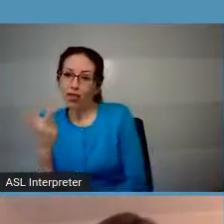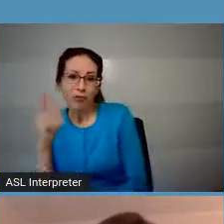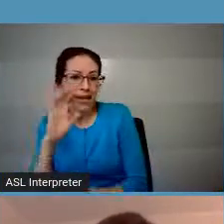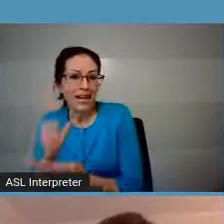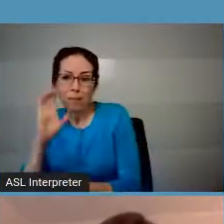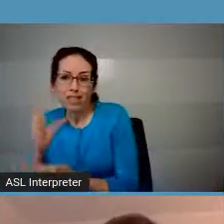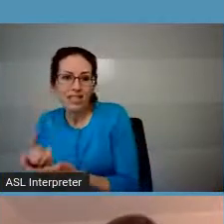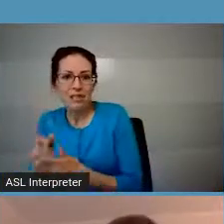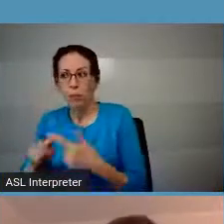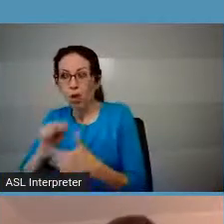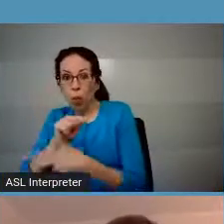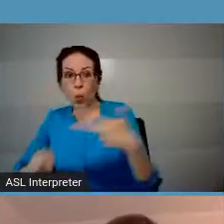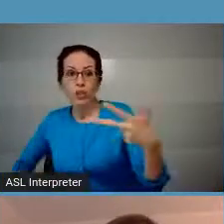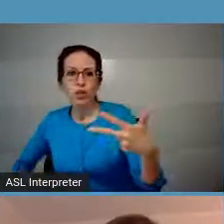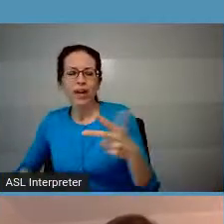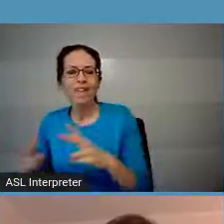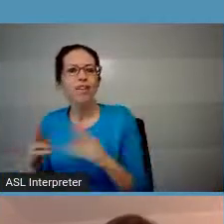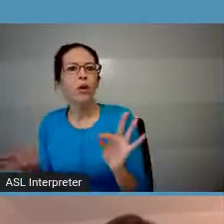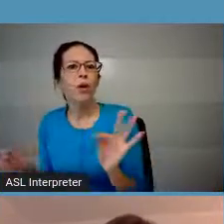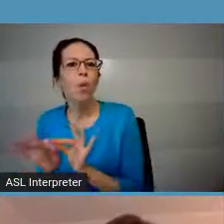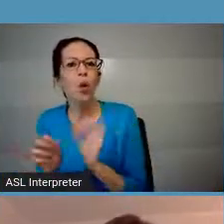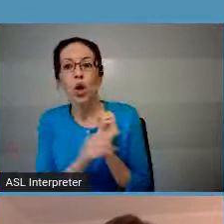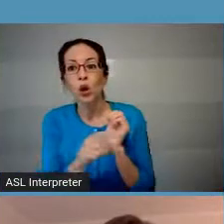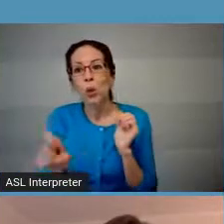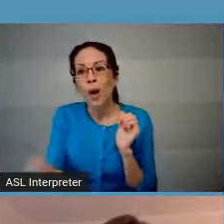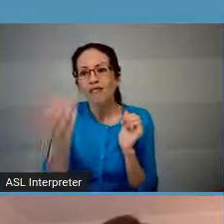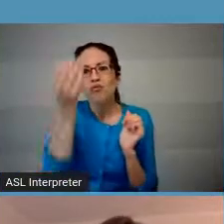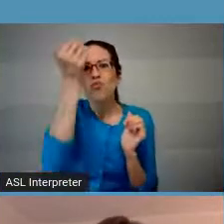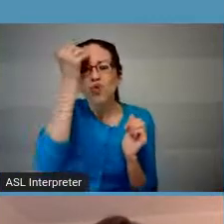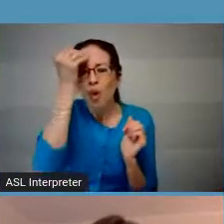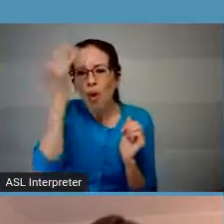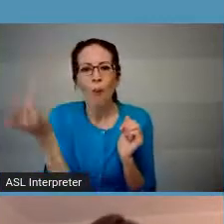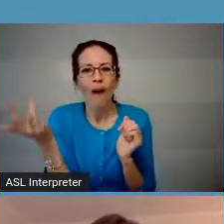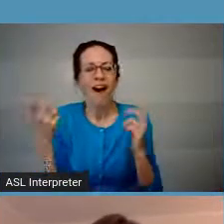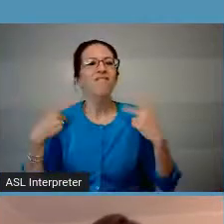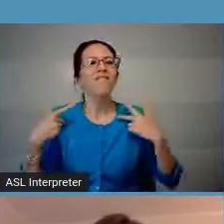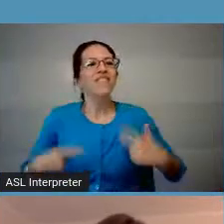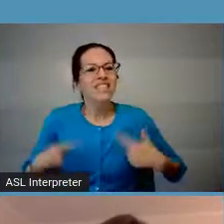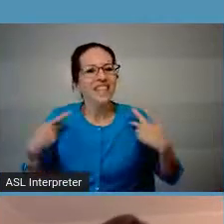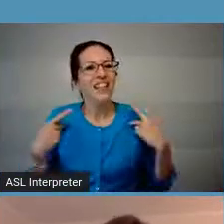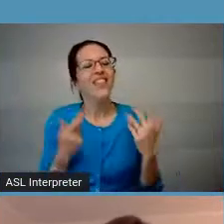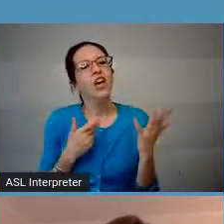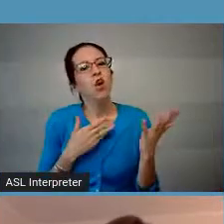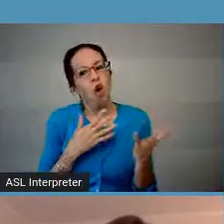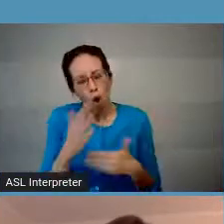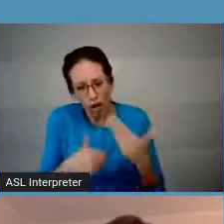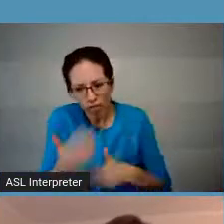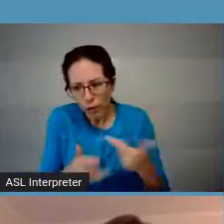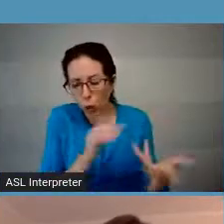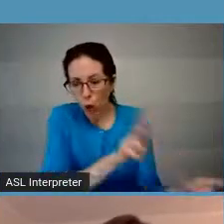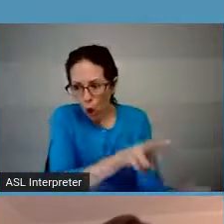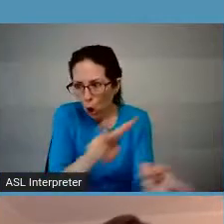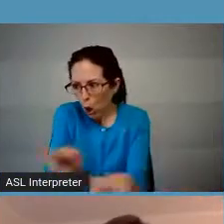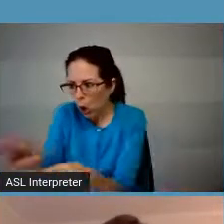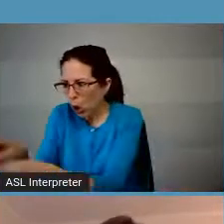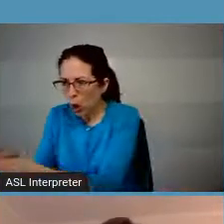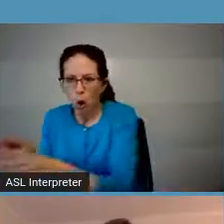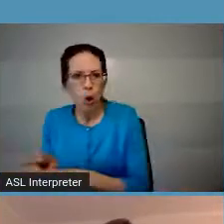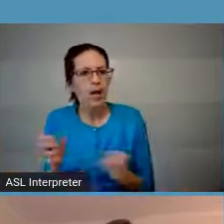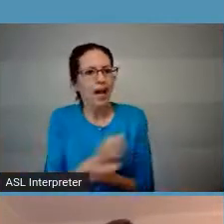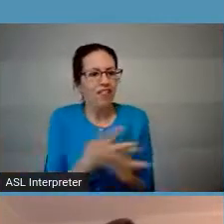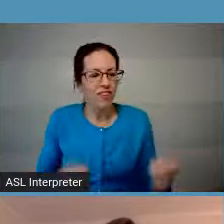know because you have physically gone through and looked at everything. One of the other things you can find in a situation like that